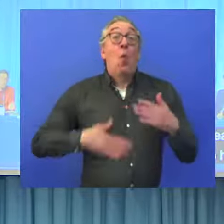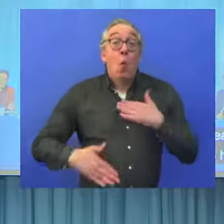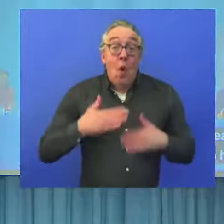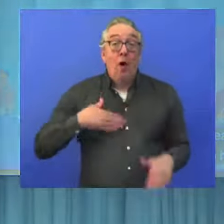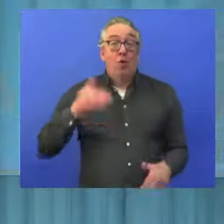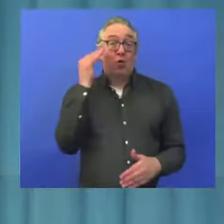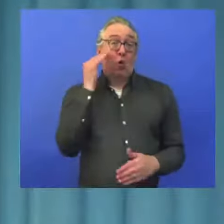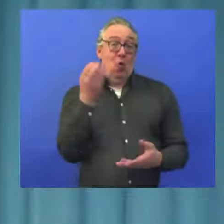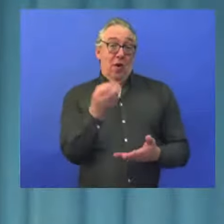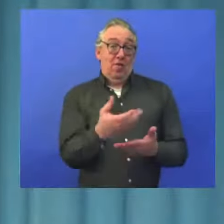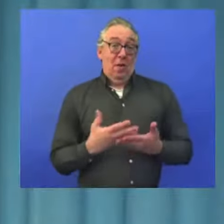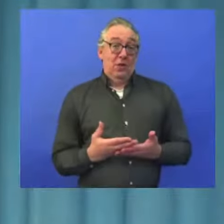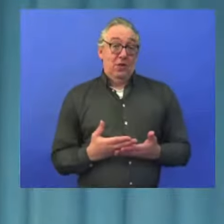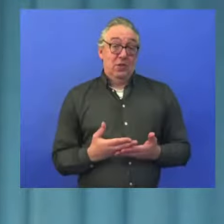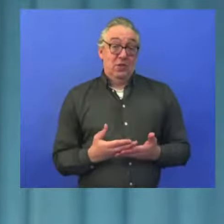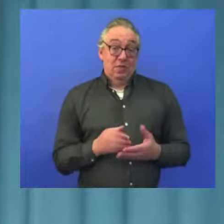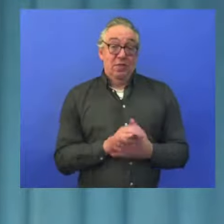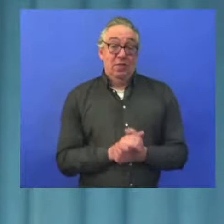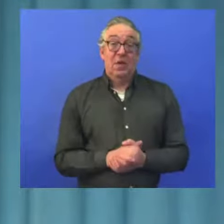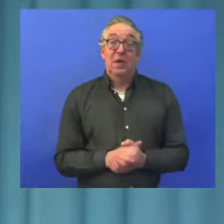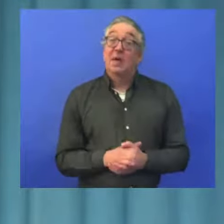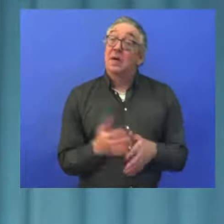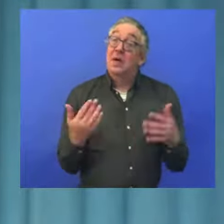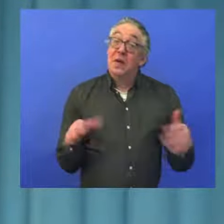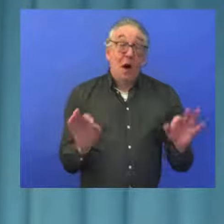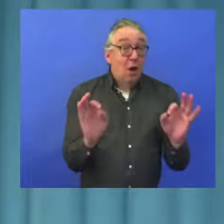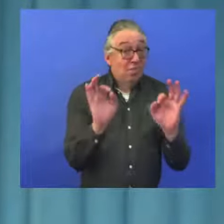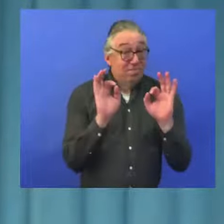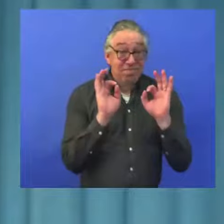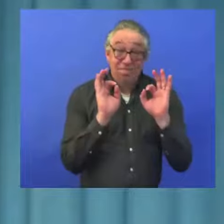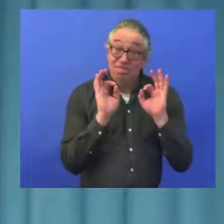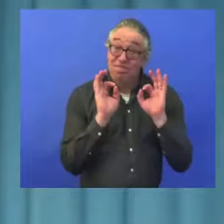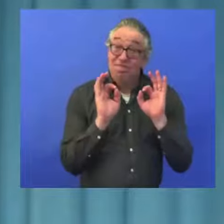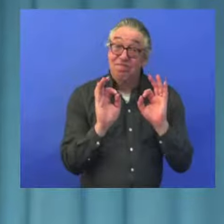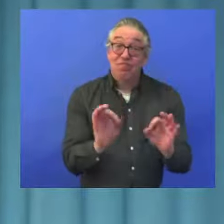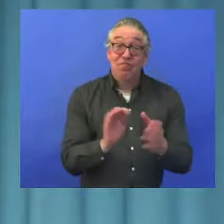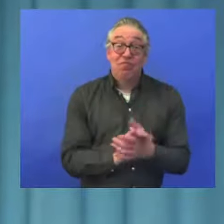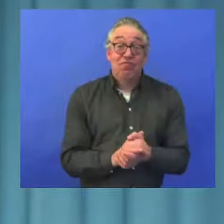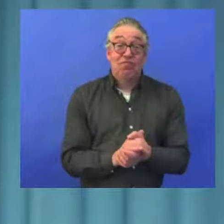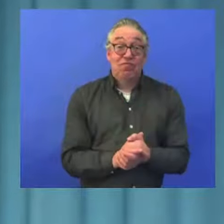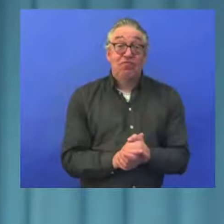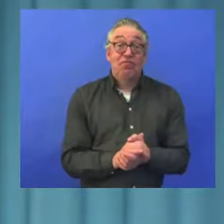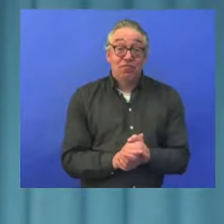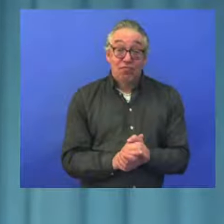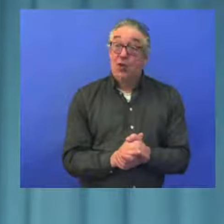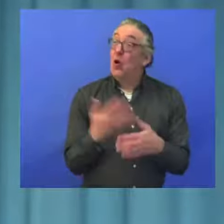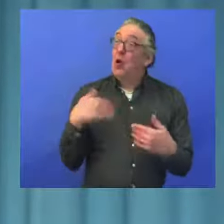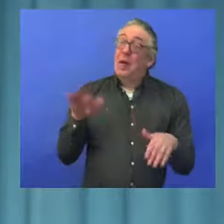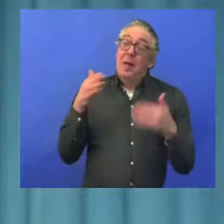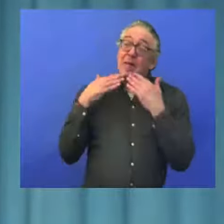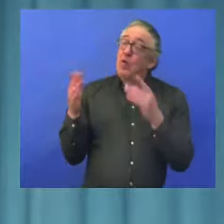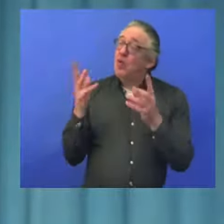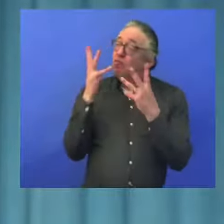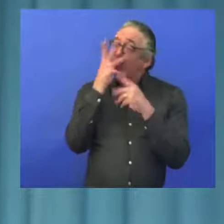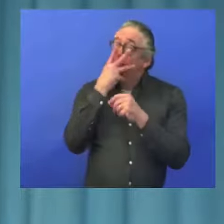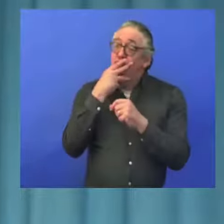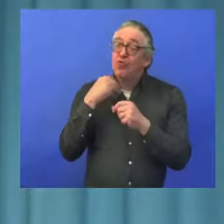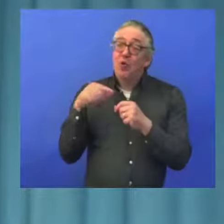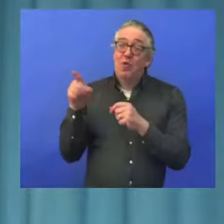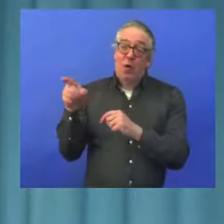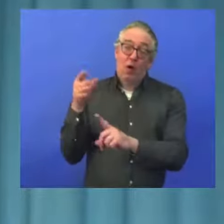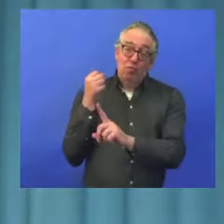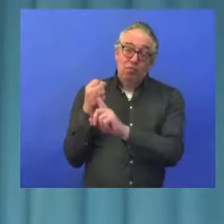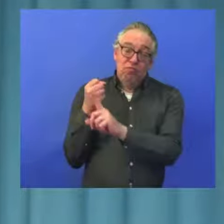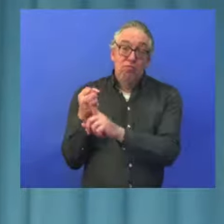can't go, so that you can make your voice heard and have change and impact, be it in public transportation systems, talk to your